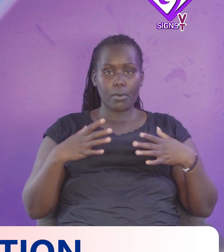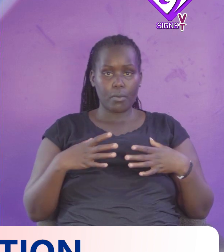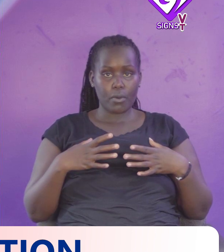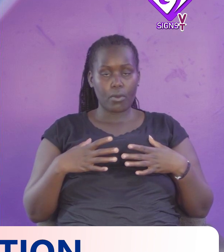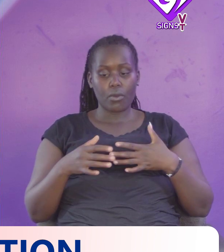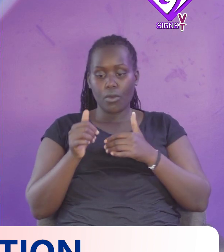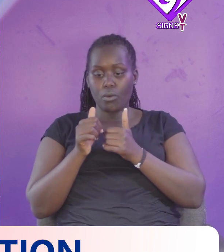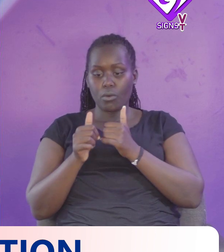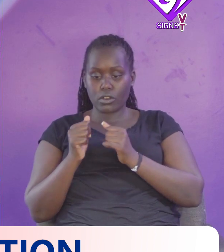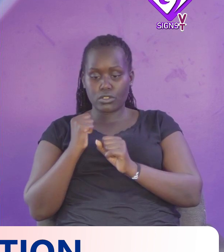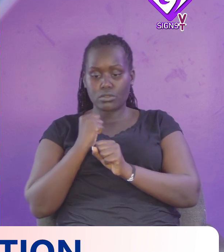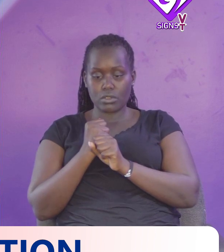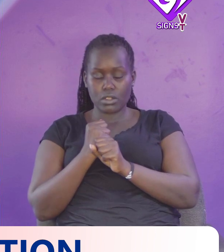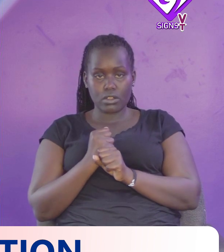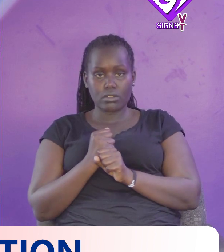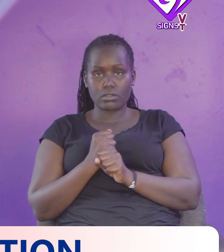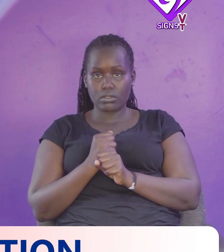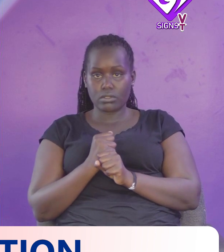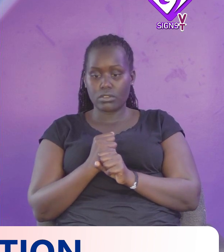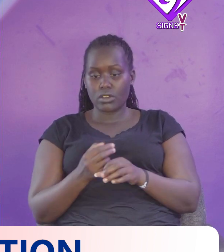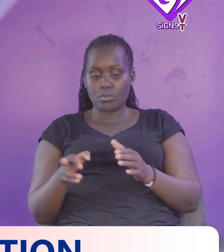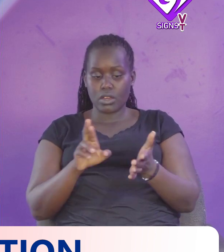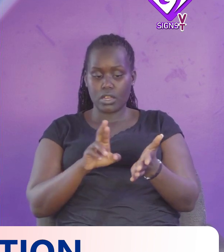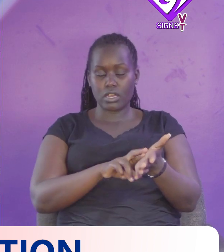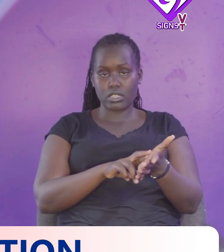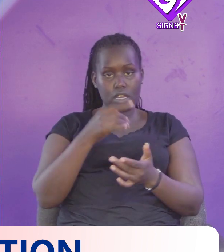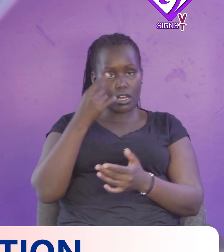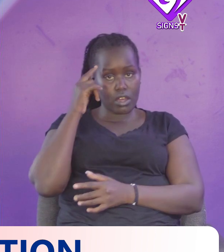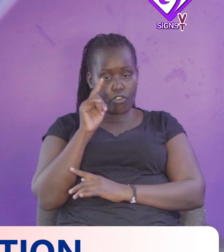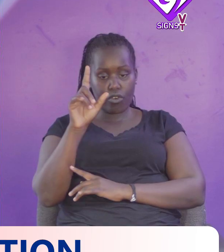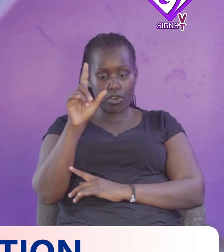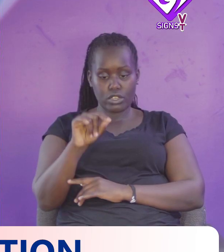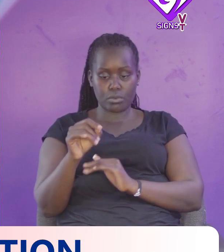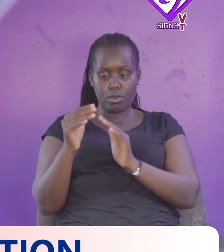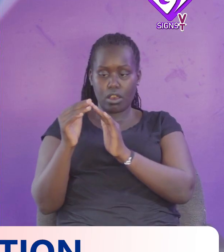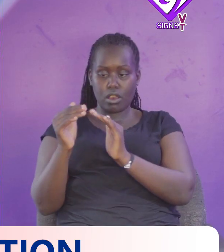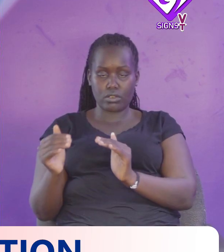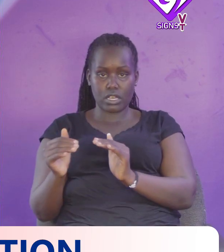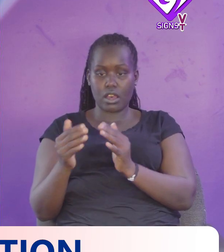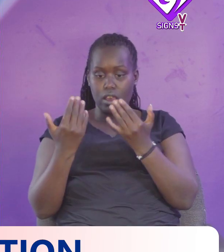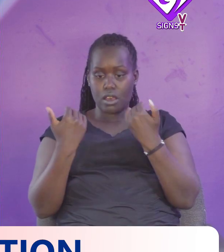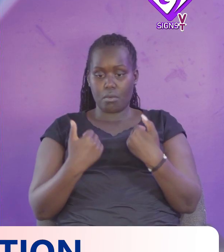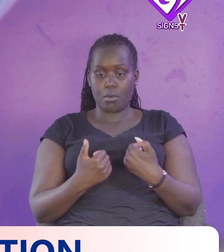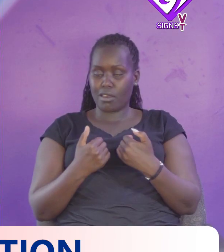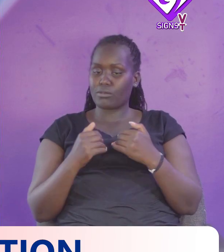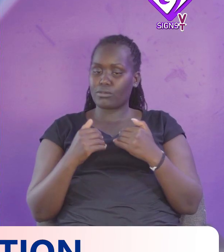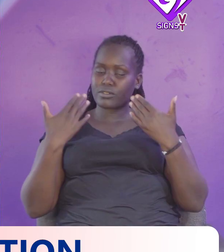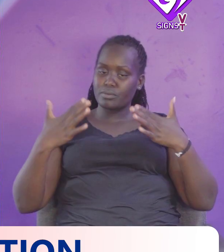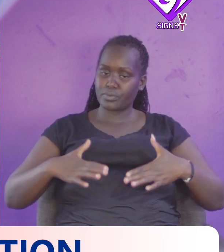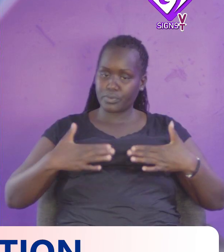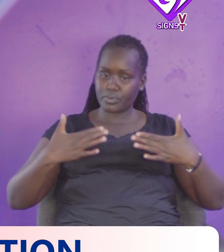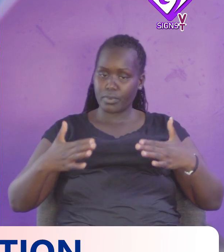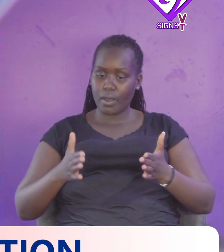that were supposed to be registered for affordable housing. I was so impressed. People